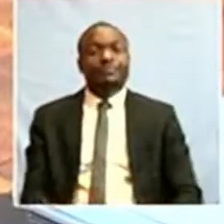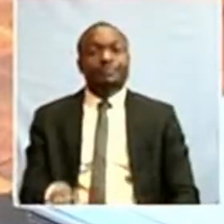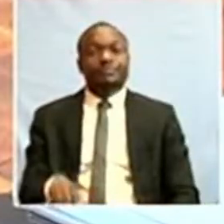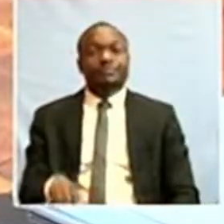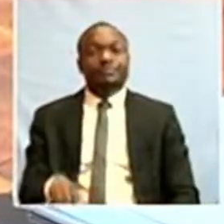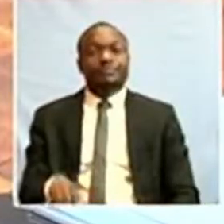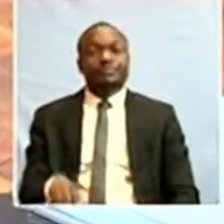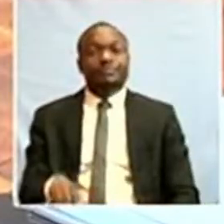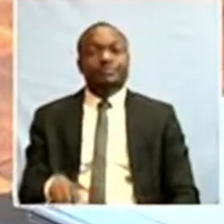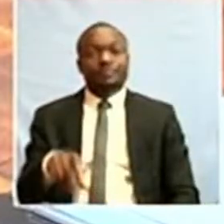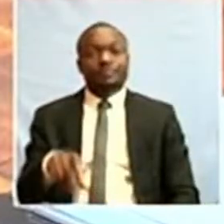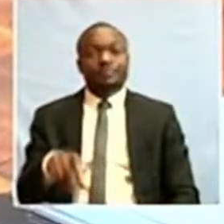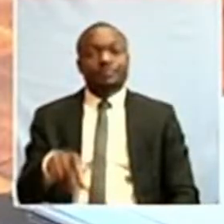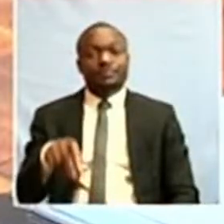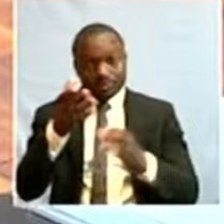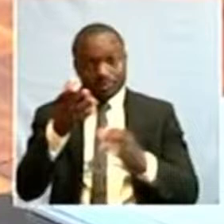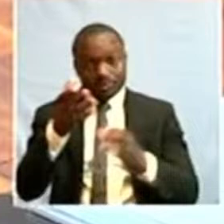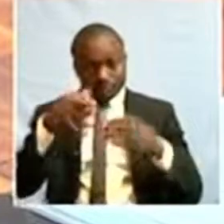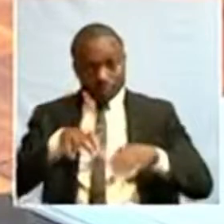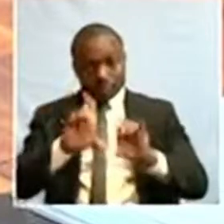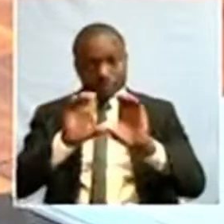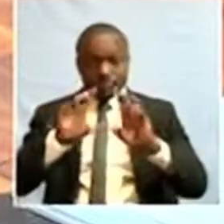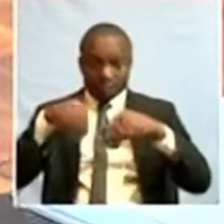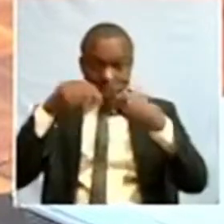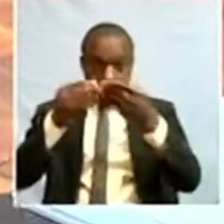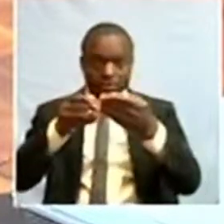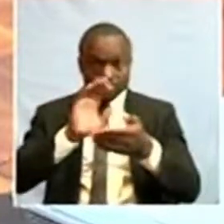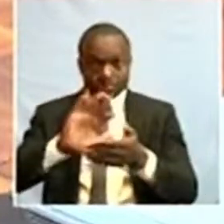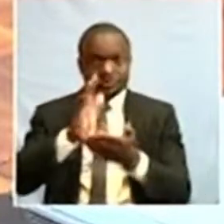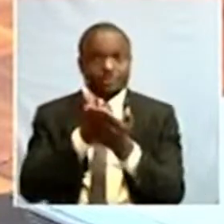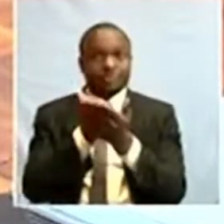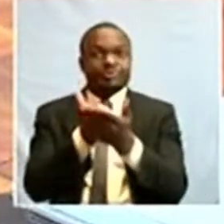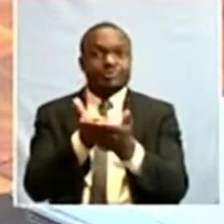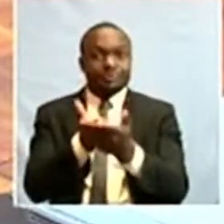PS, and make your submission.